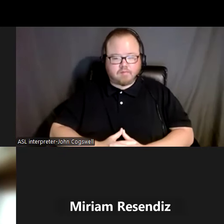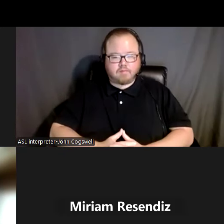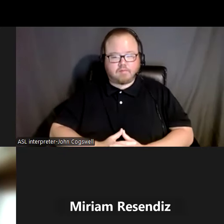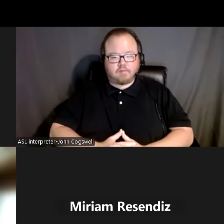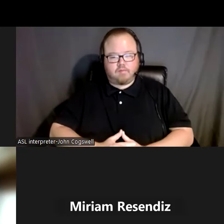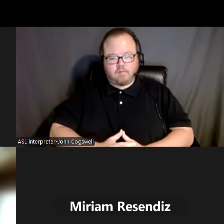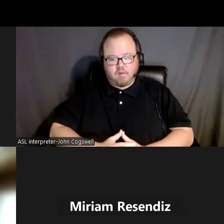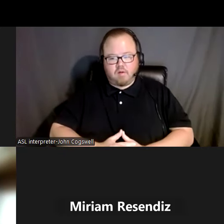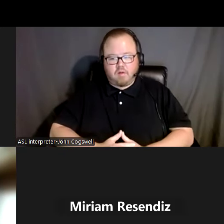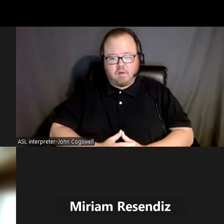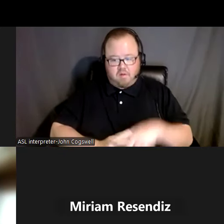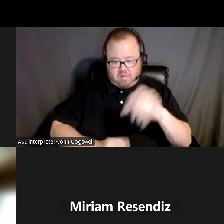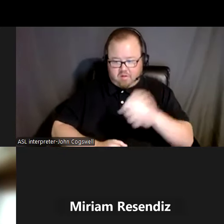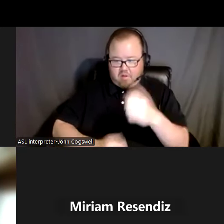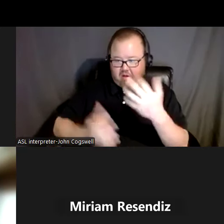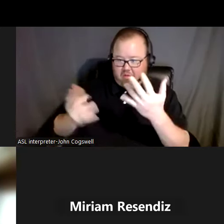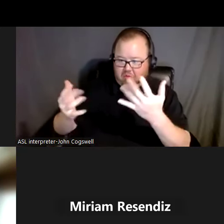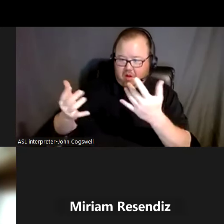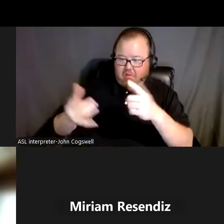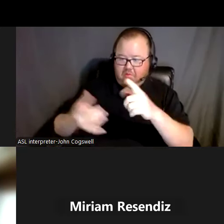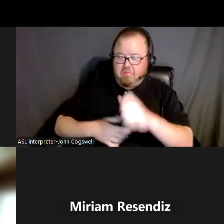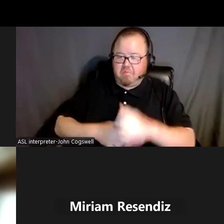Or we can wait on it?